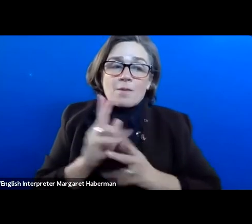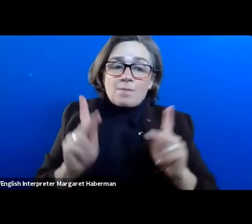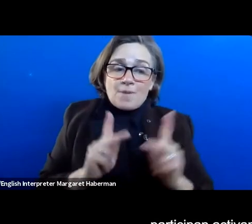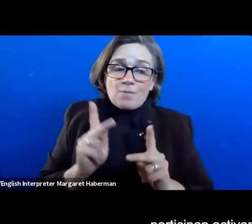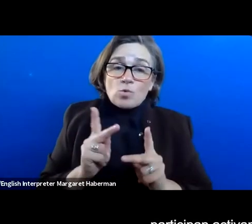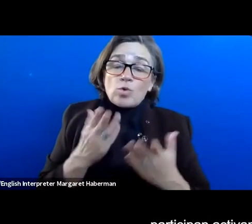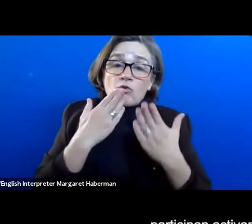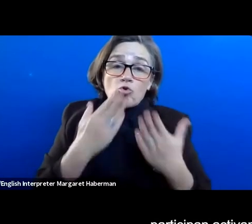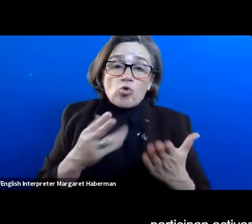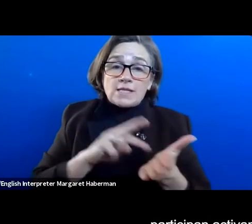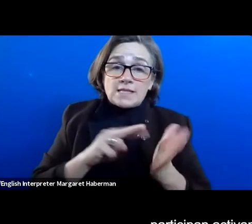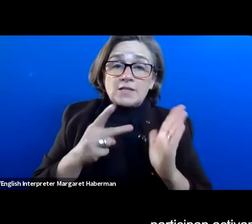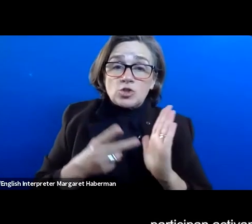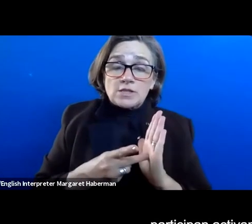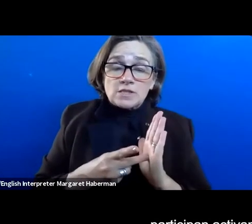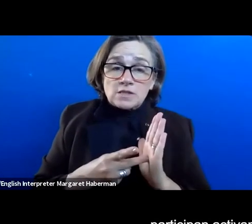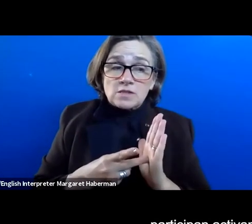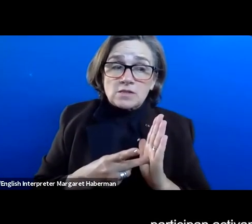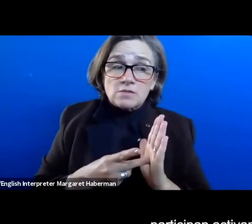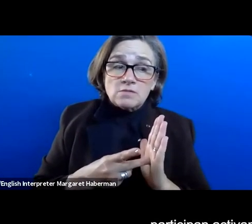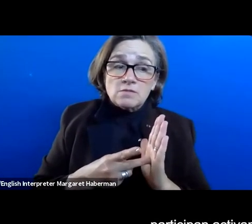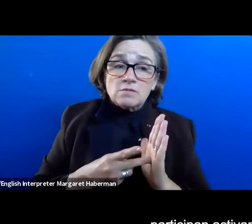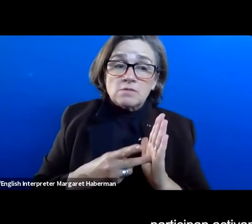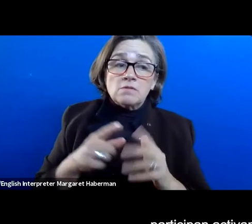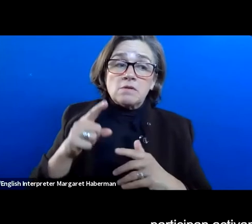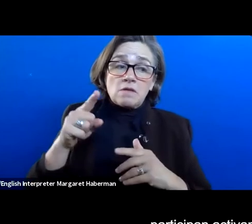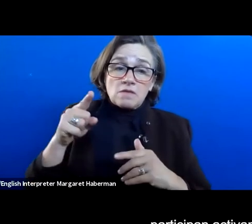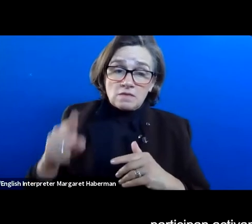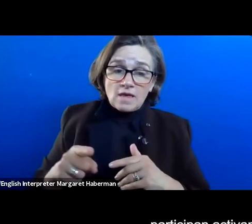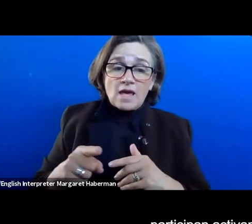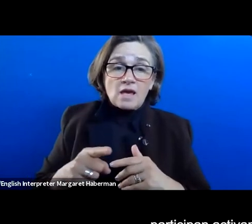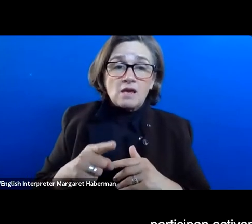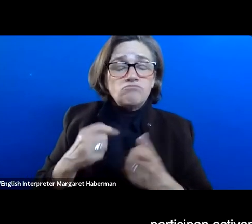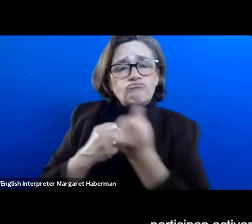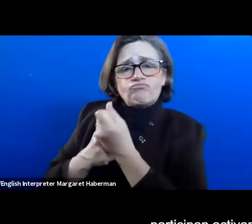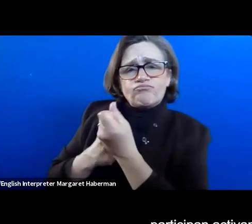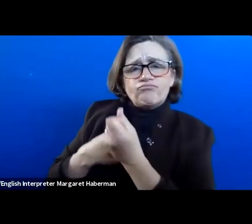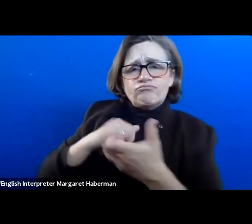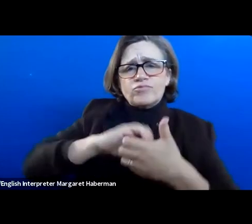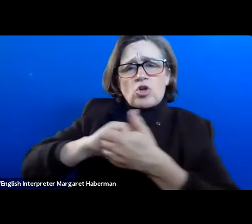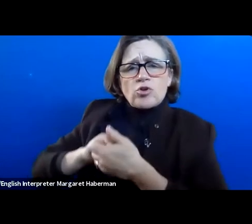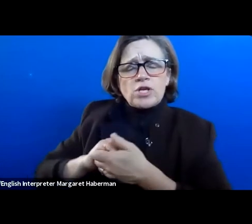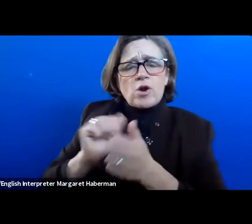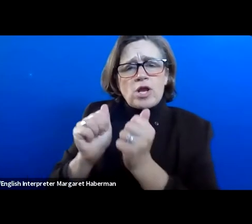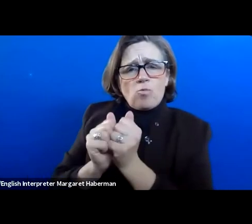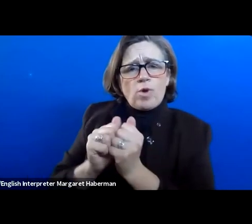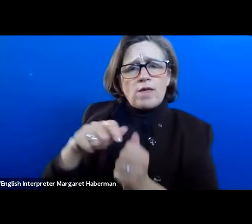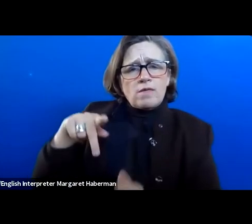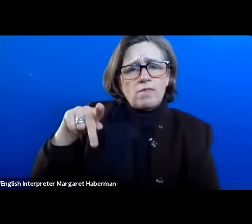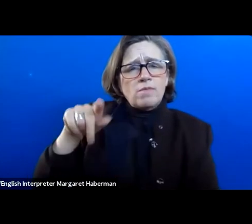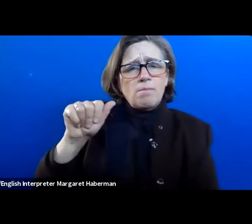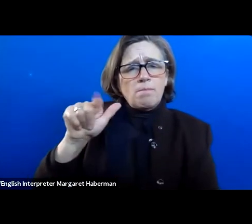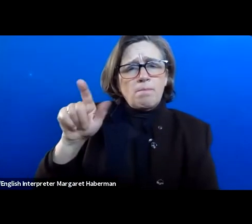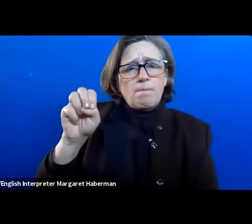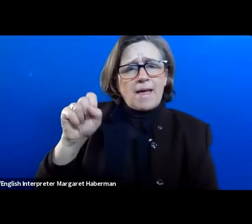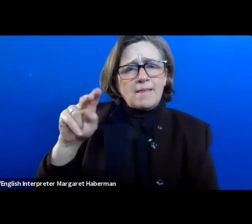think, are actively engaged in what they call Palestine solidarity work. And I ask the person, as